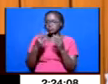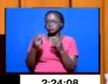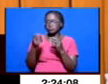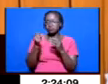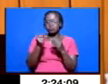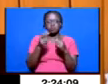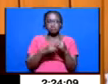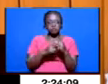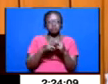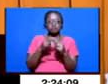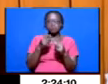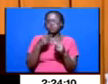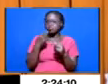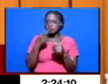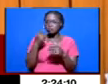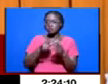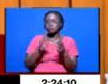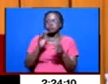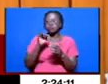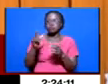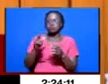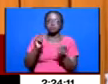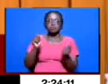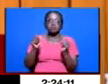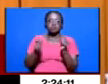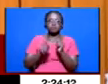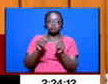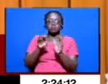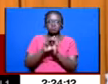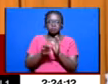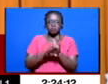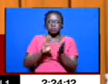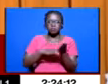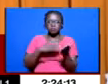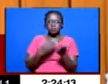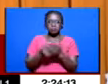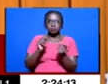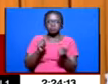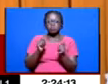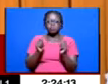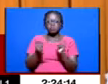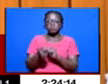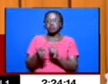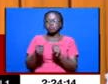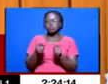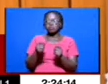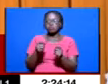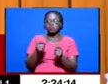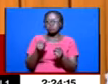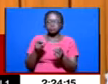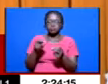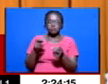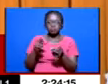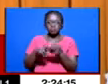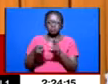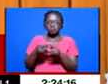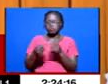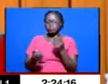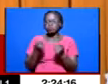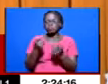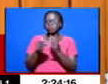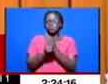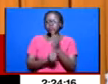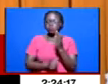bill to amend the Constitution proposes an amendment relating to matters under Article